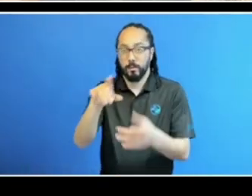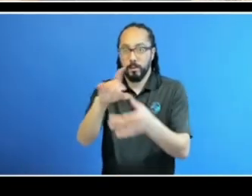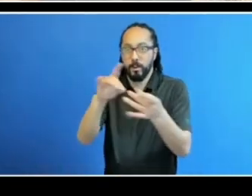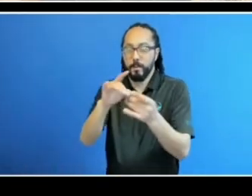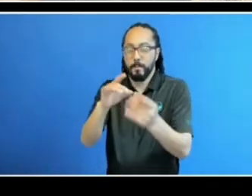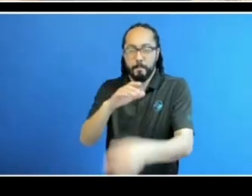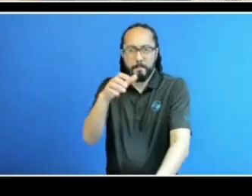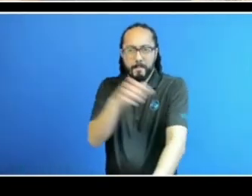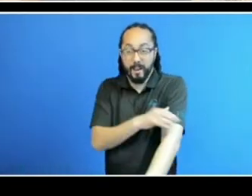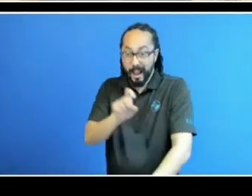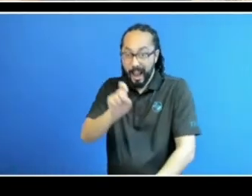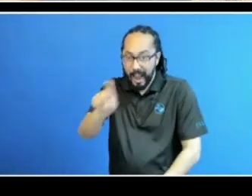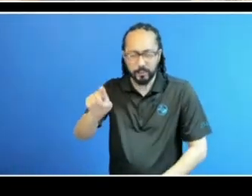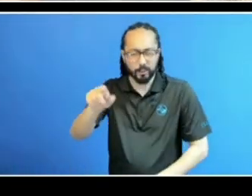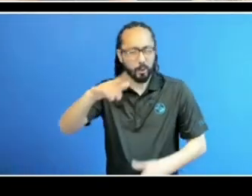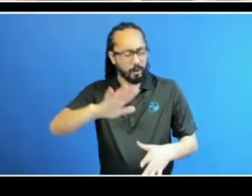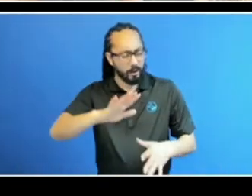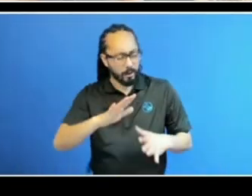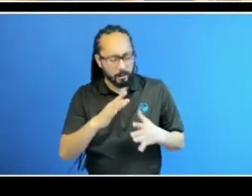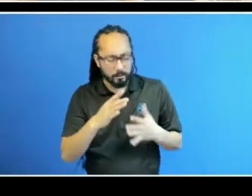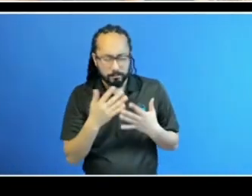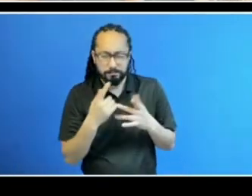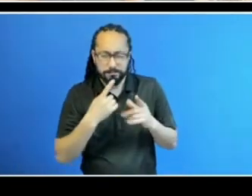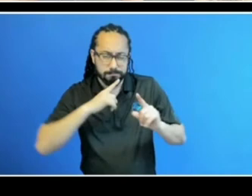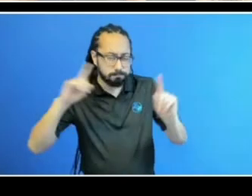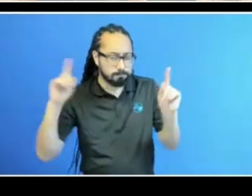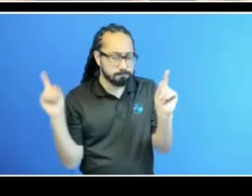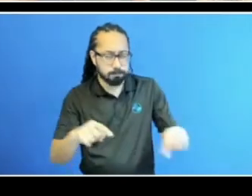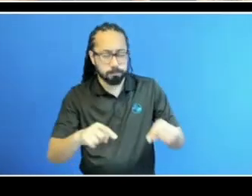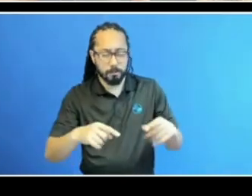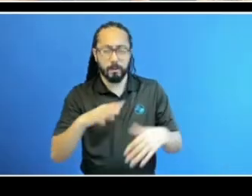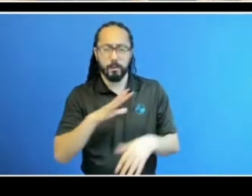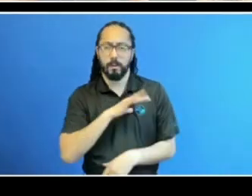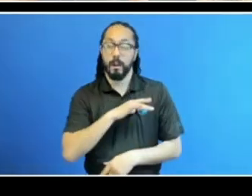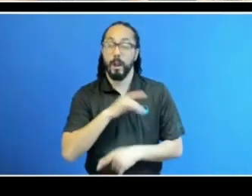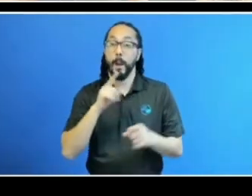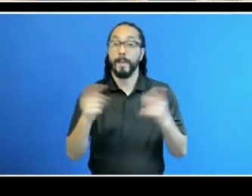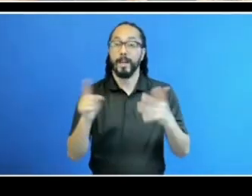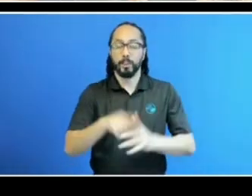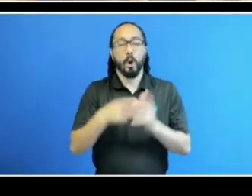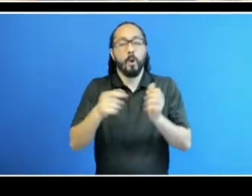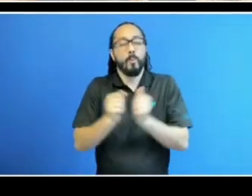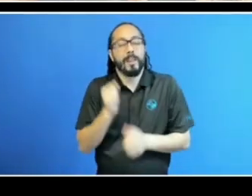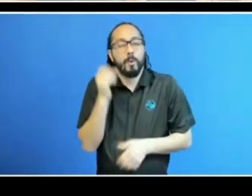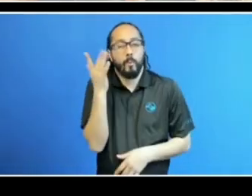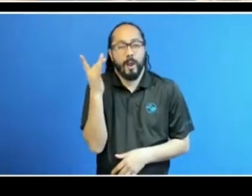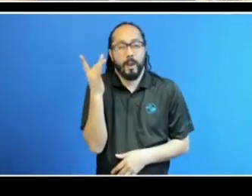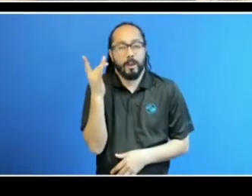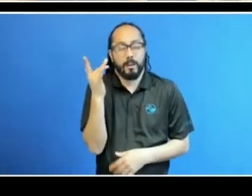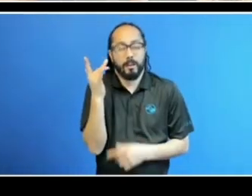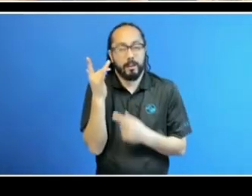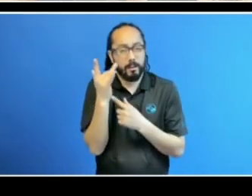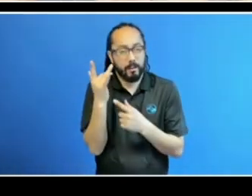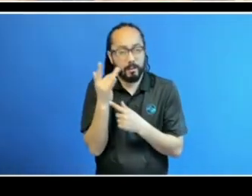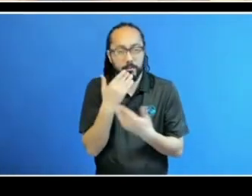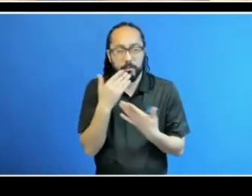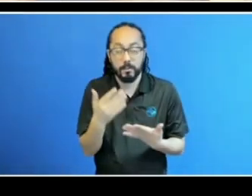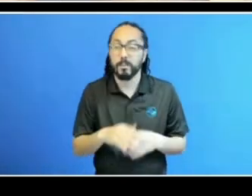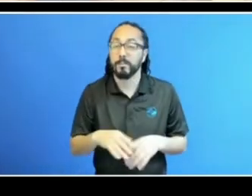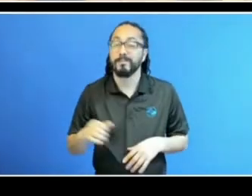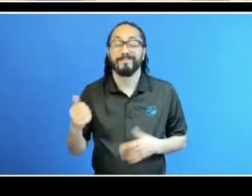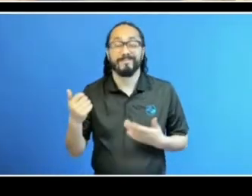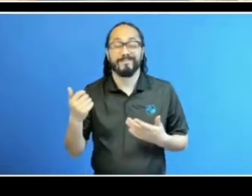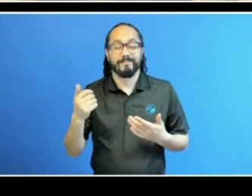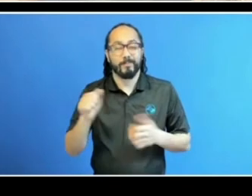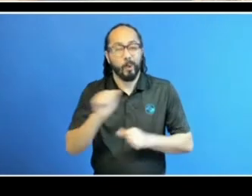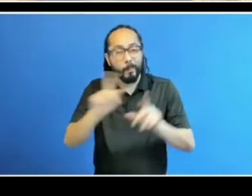alone. I think that, you know, starting off with why, I feel like that's where everybody should start. Everybody has, you know, a past. Everybody